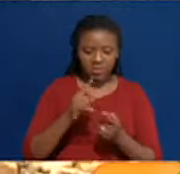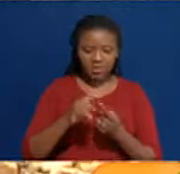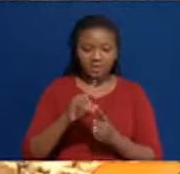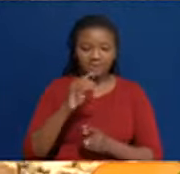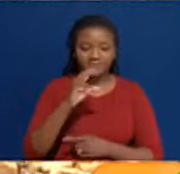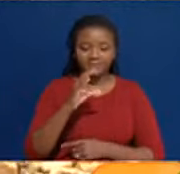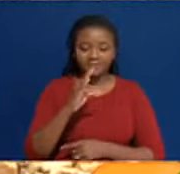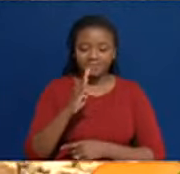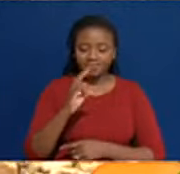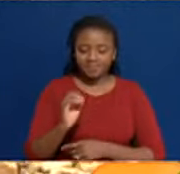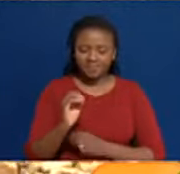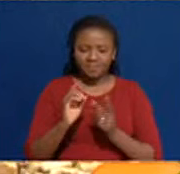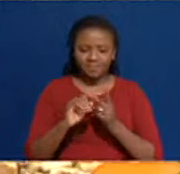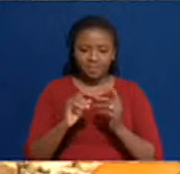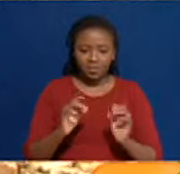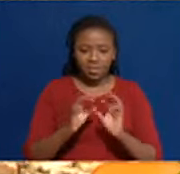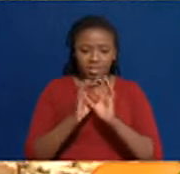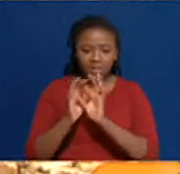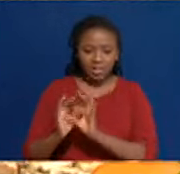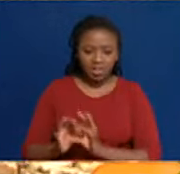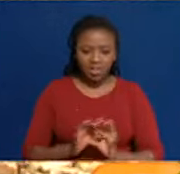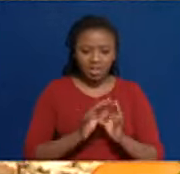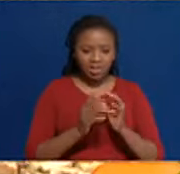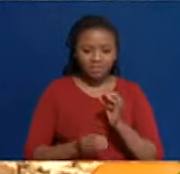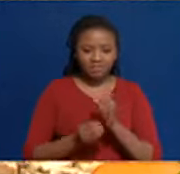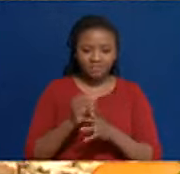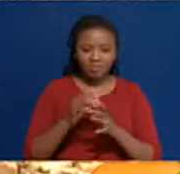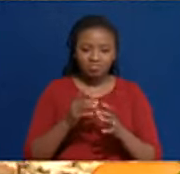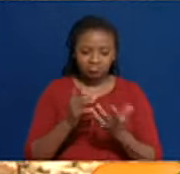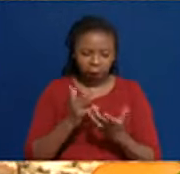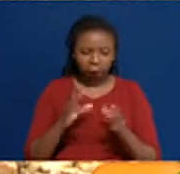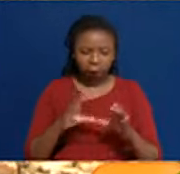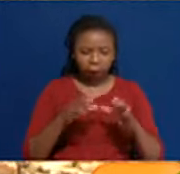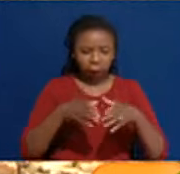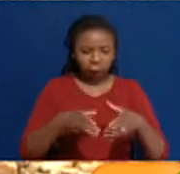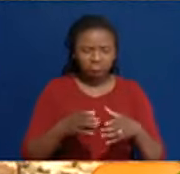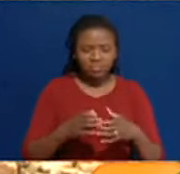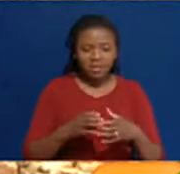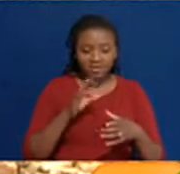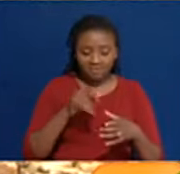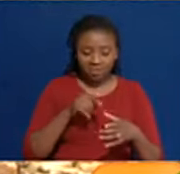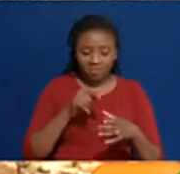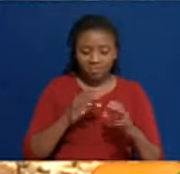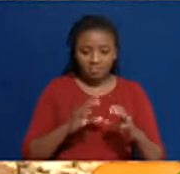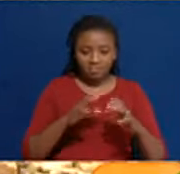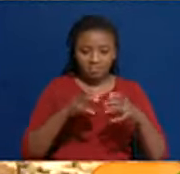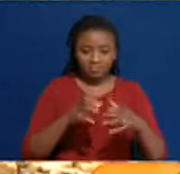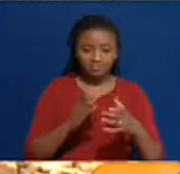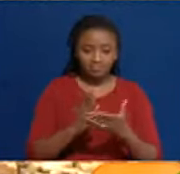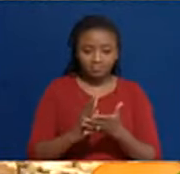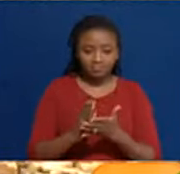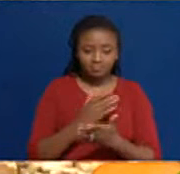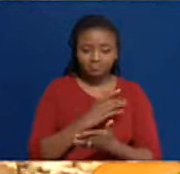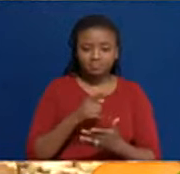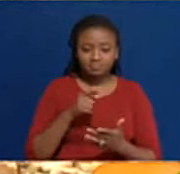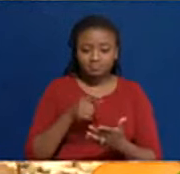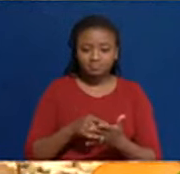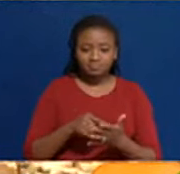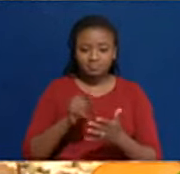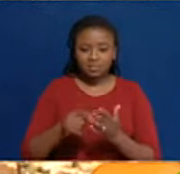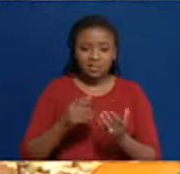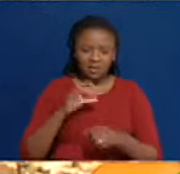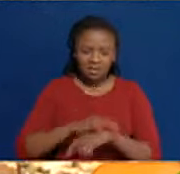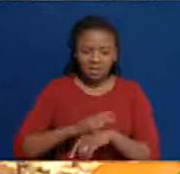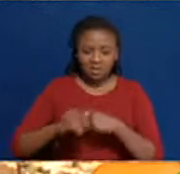then come together to form cooperatives, so that through the cooperatives the artisanal miners can get